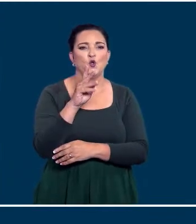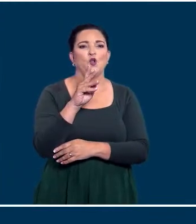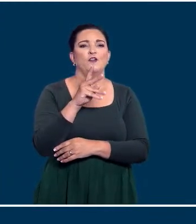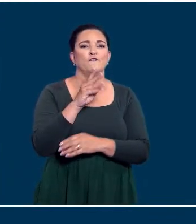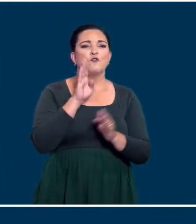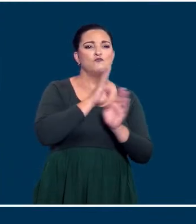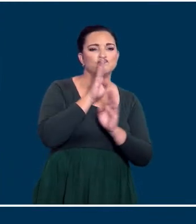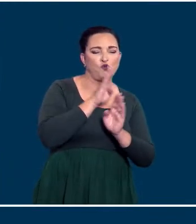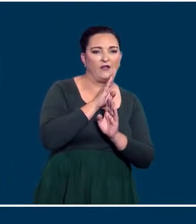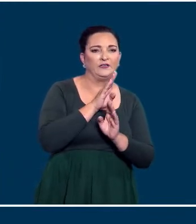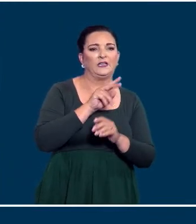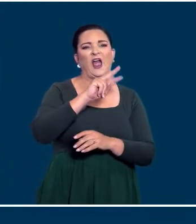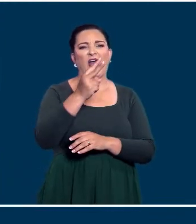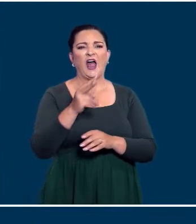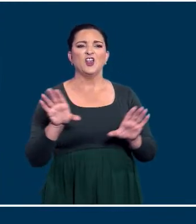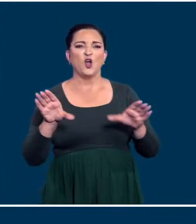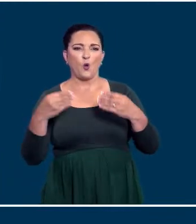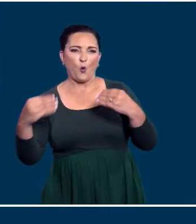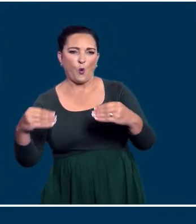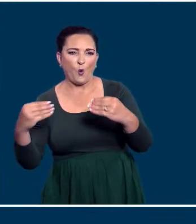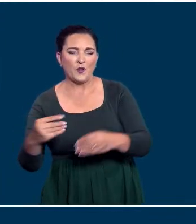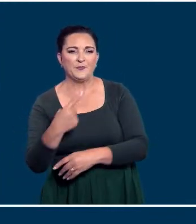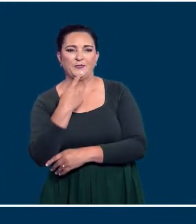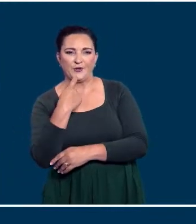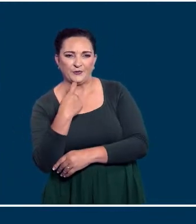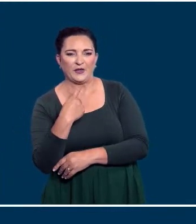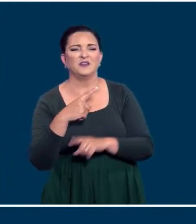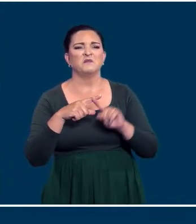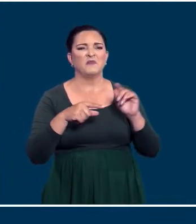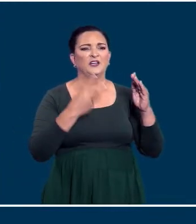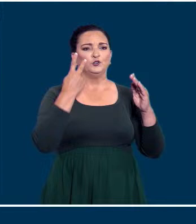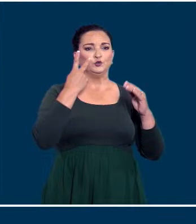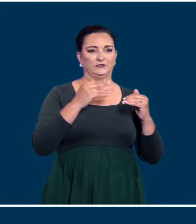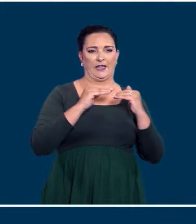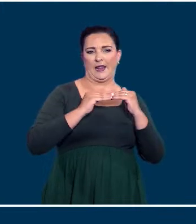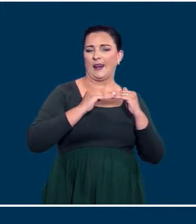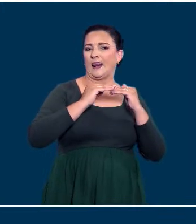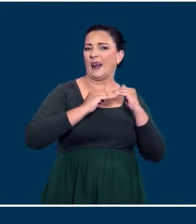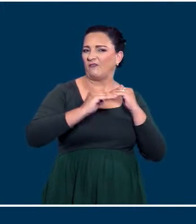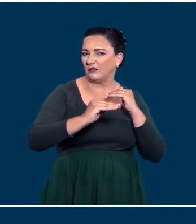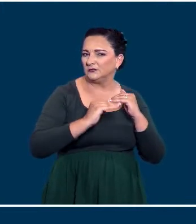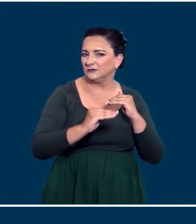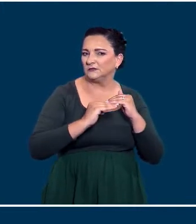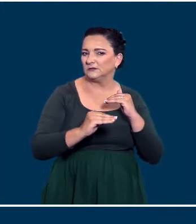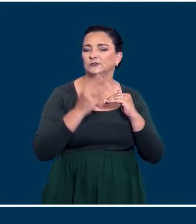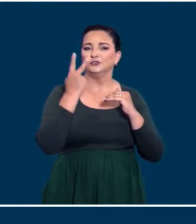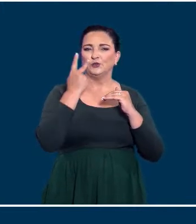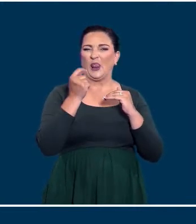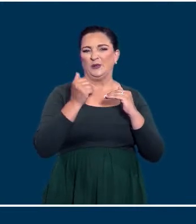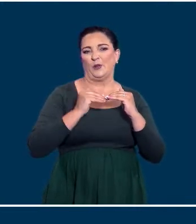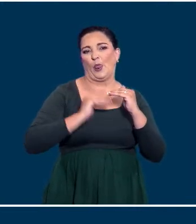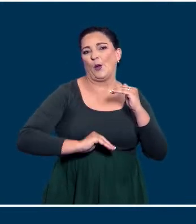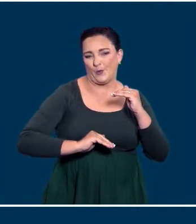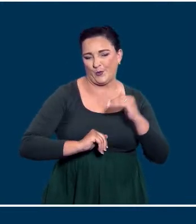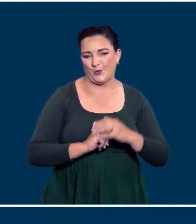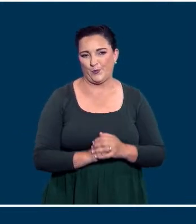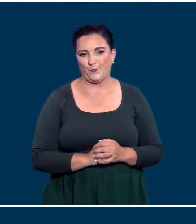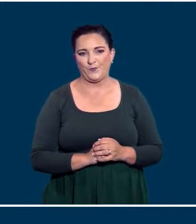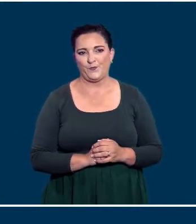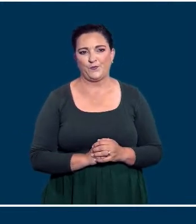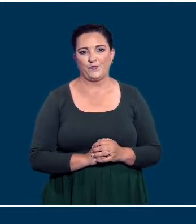red, those real gross fixed capital formation levels remain, again, way too low.